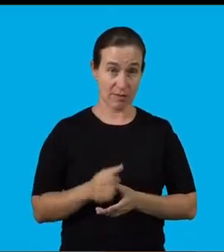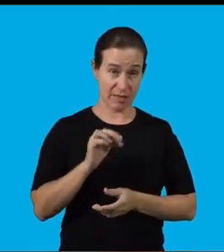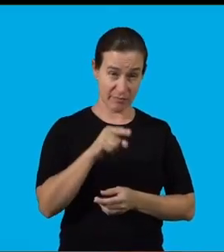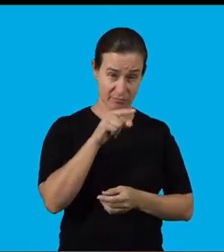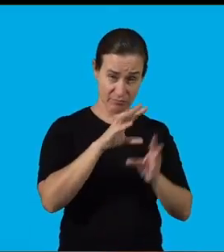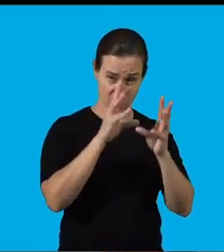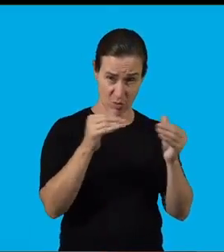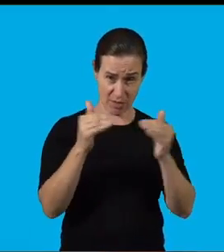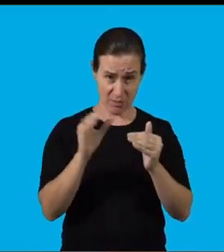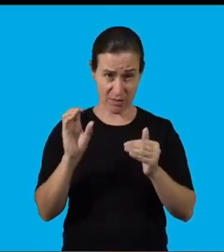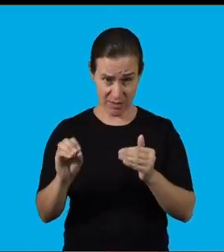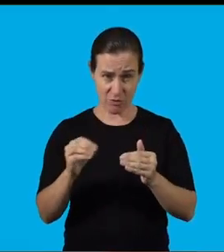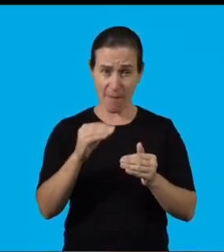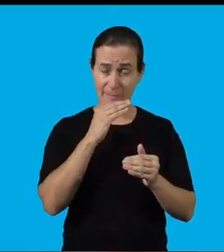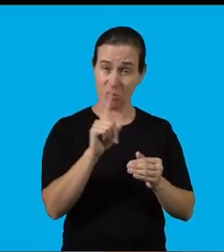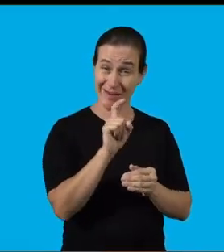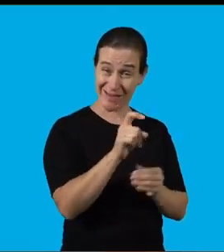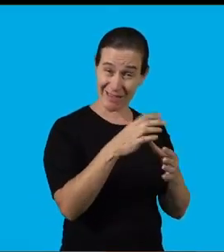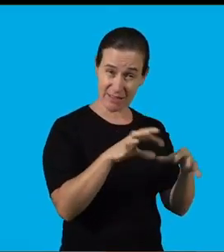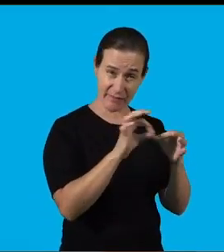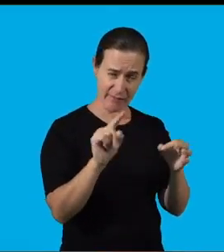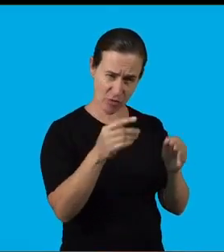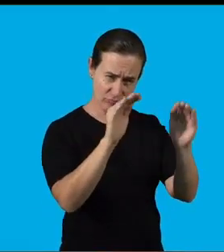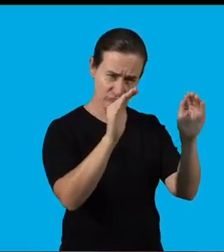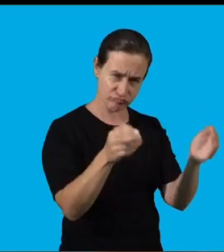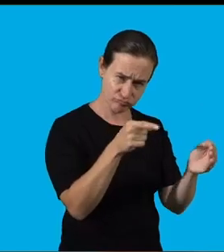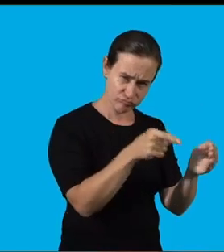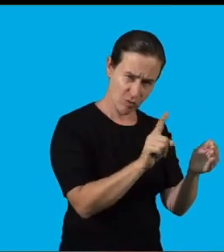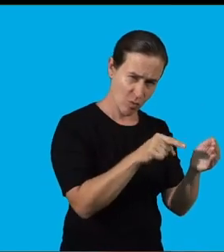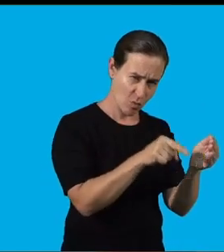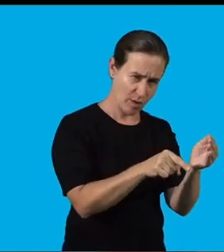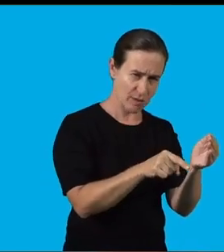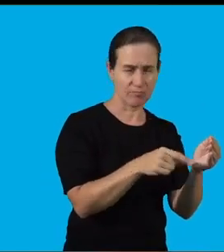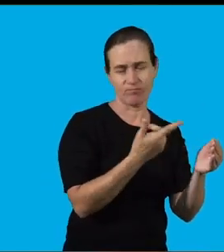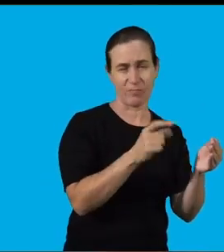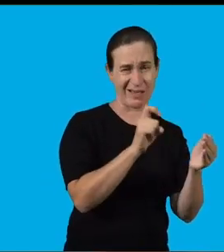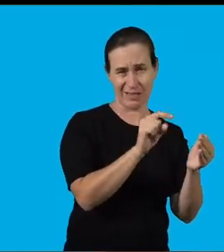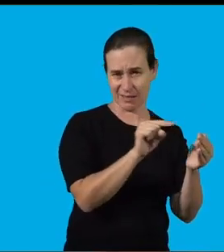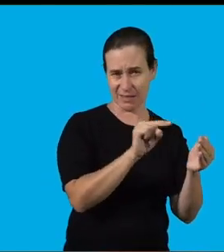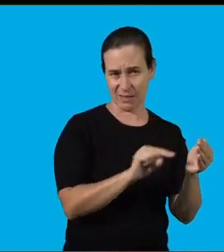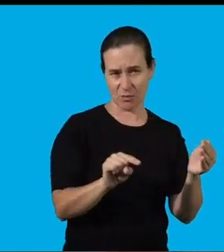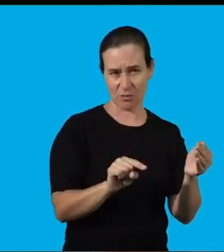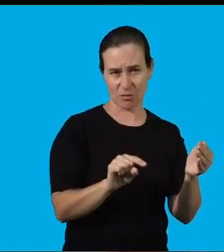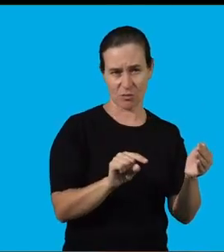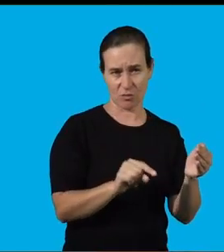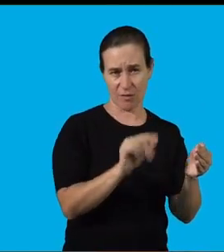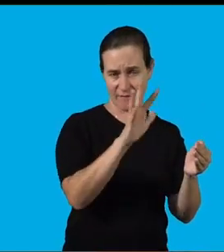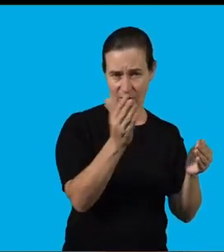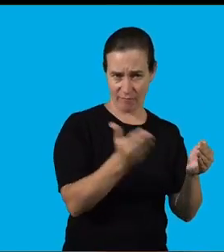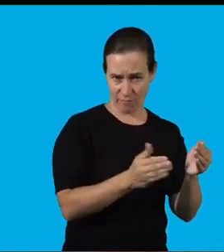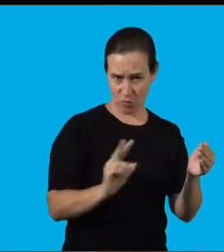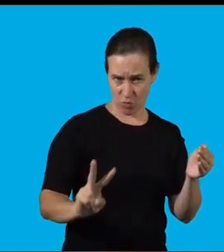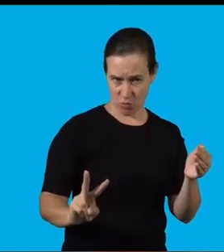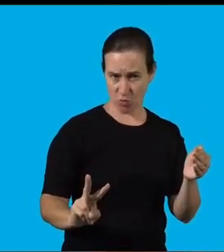of x is equal to 0, I can see that my x values from the first bracket is going to be x is equal to